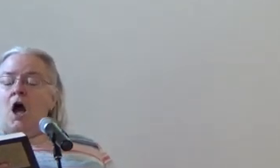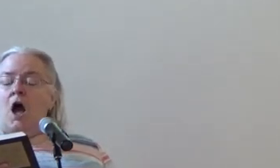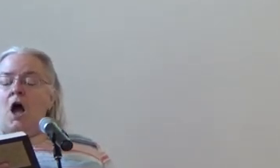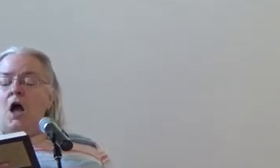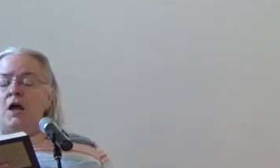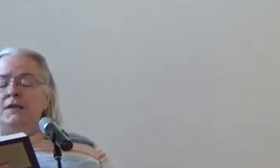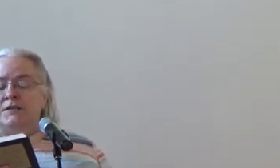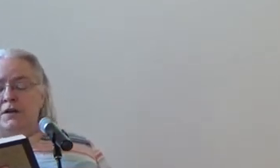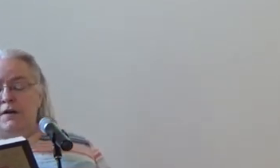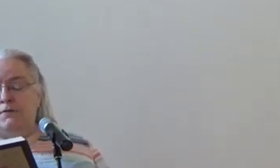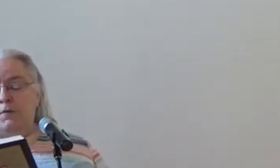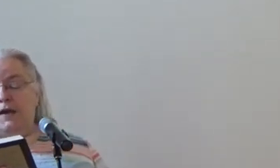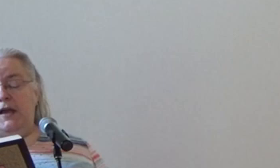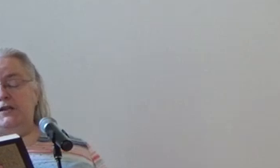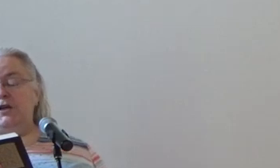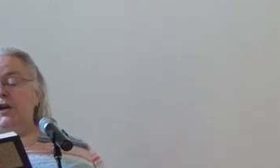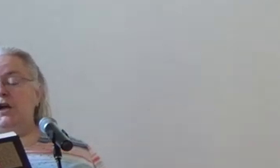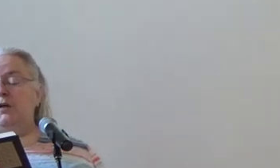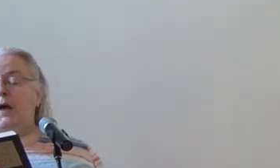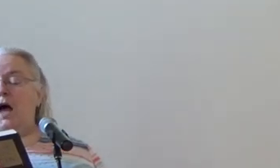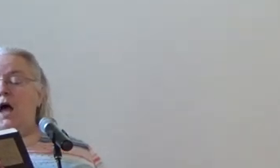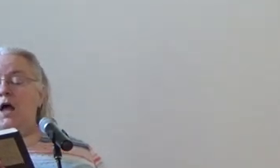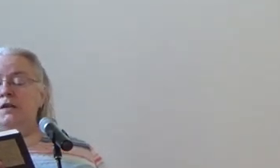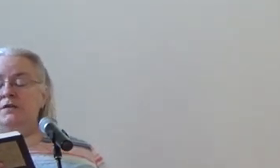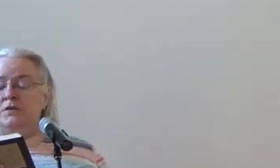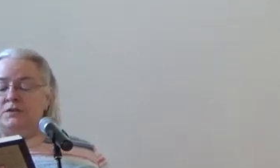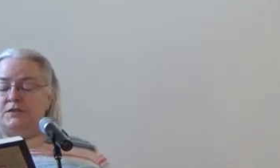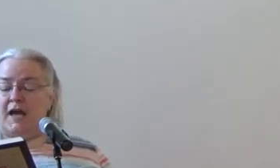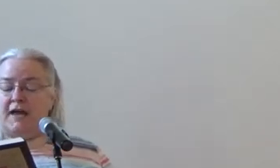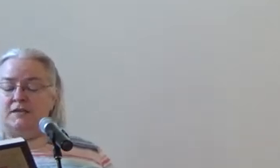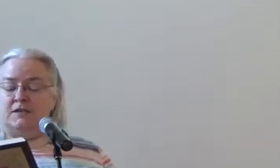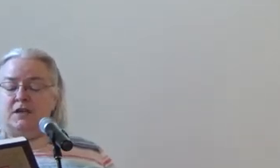serve the needs of our world.